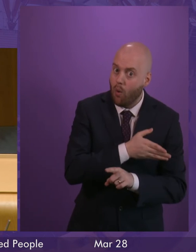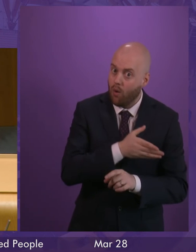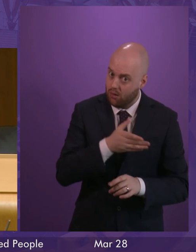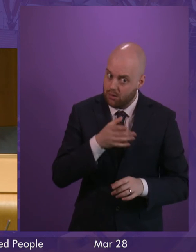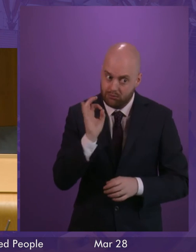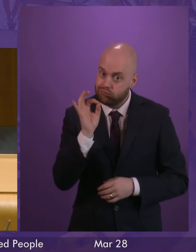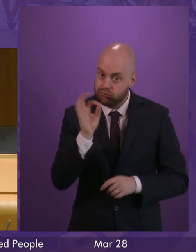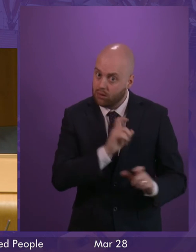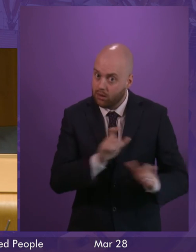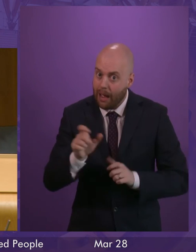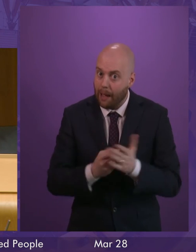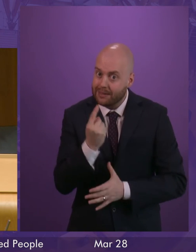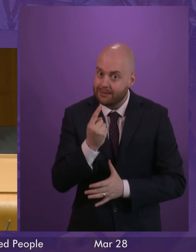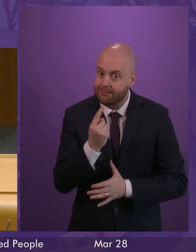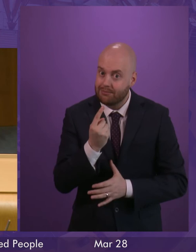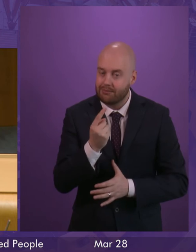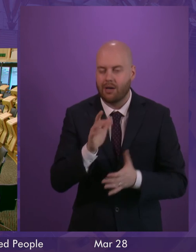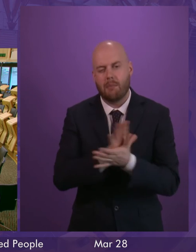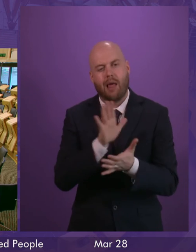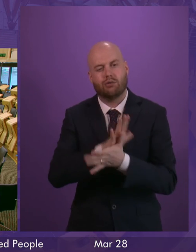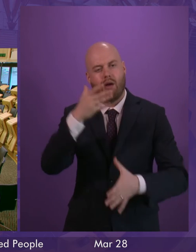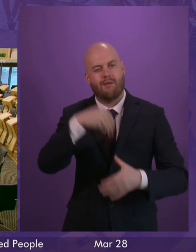that endures. It's been a pleasure to speak in this debate.